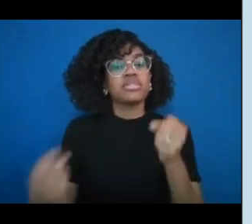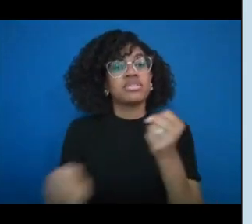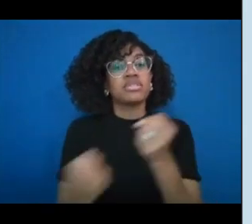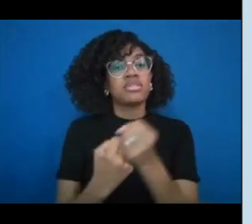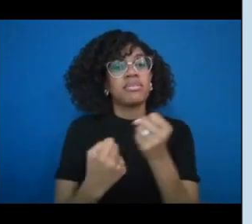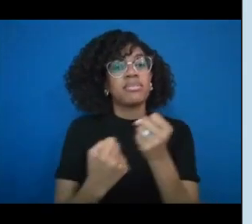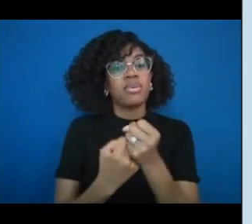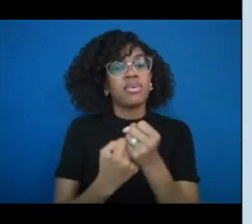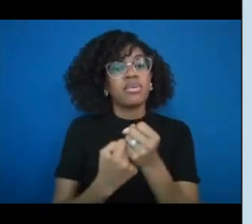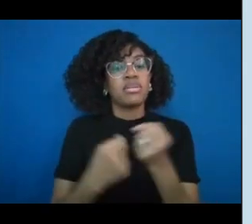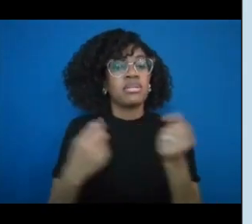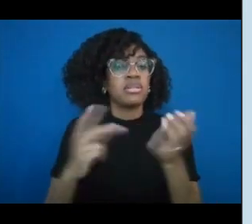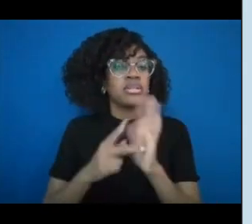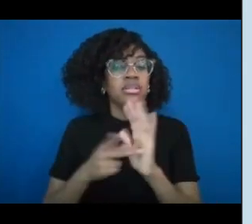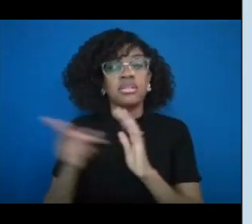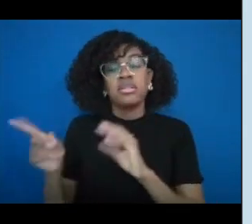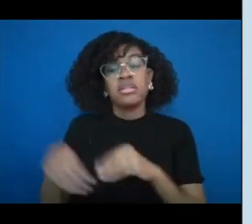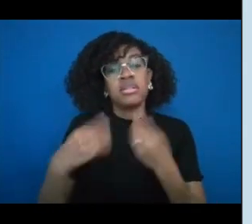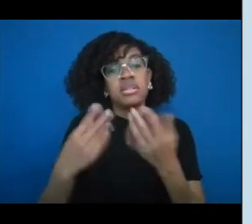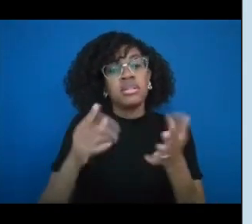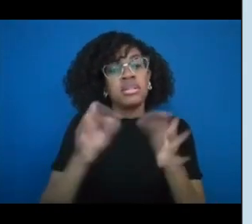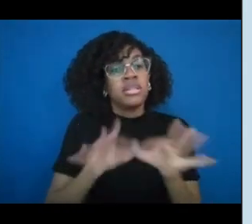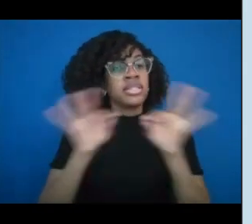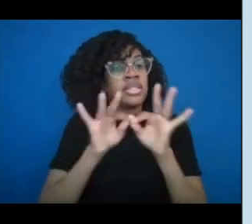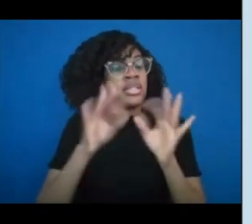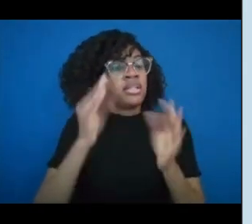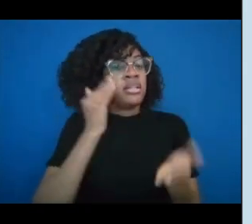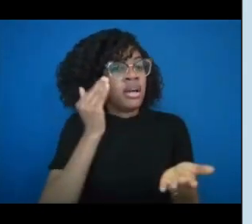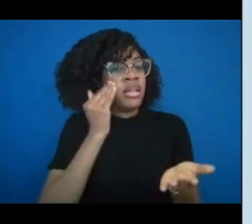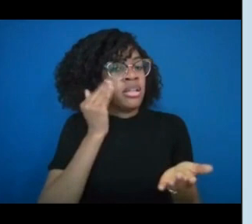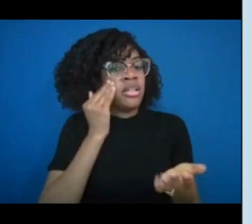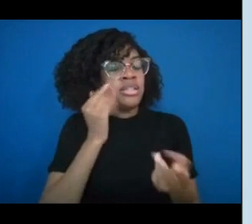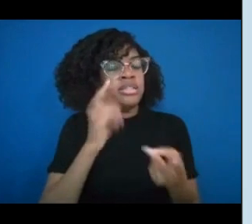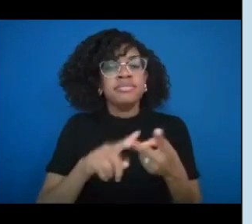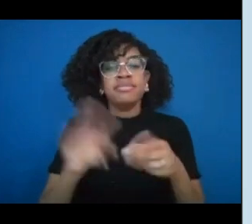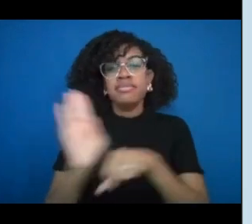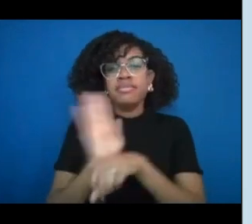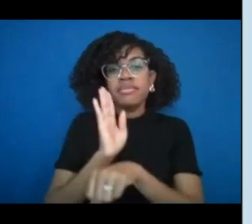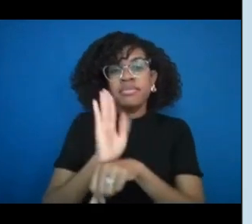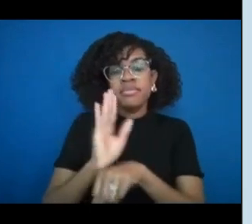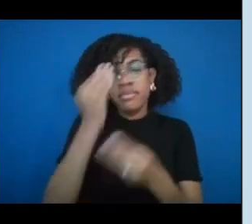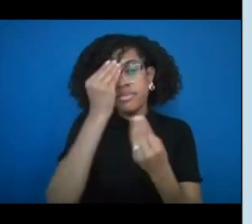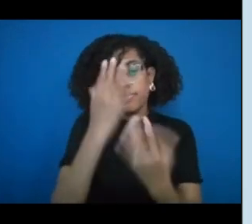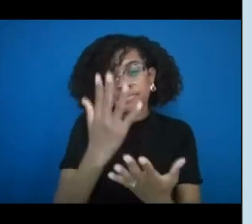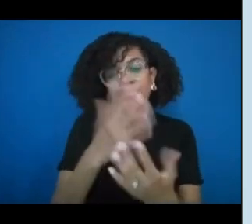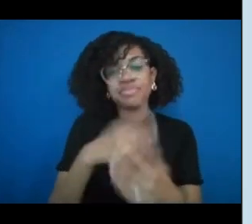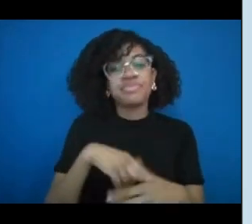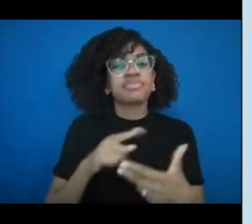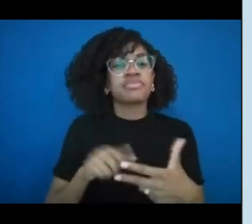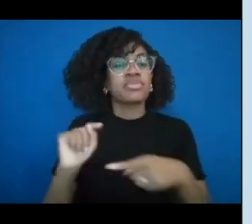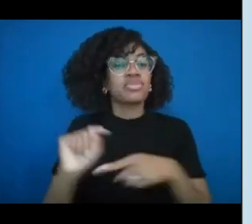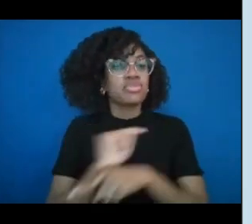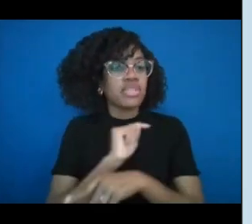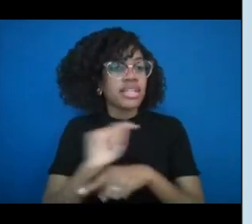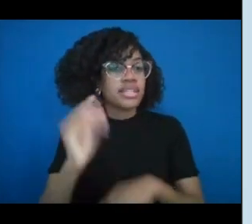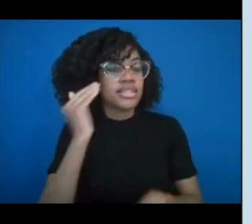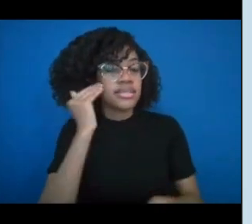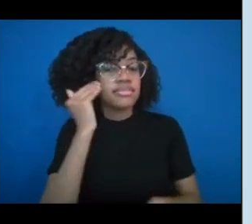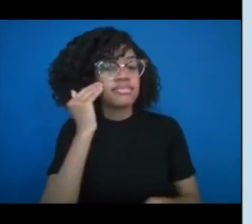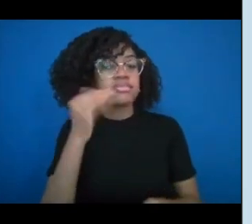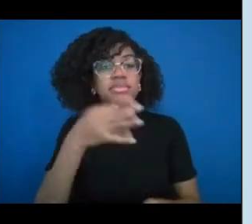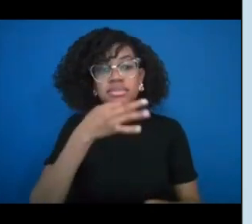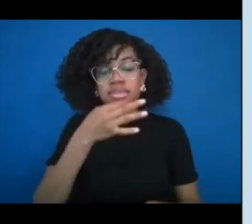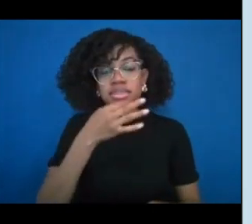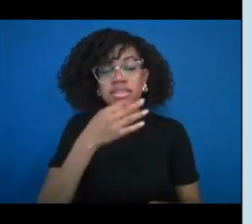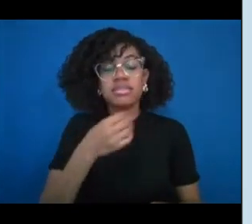key knowledge, business acumen, training expertise, or service